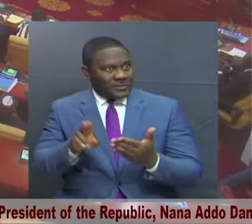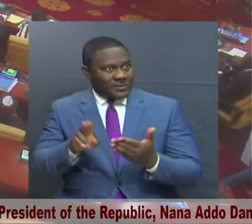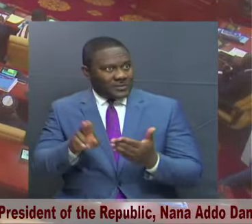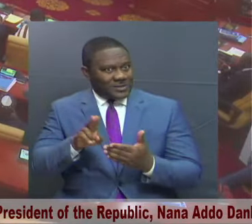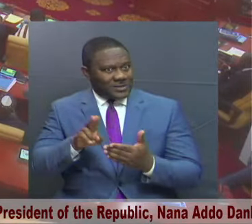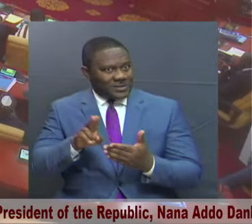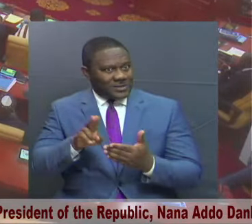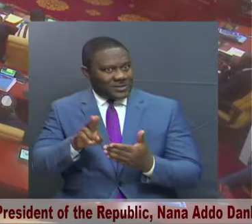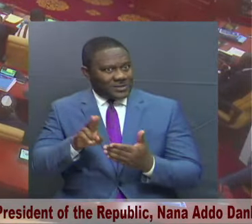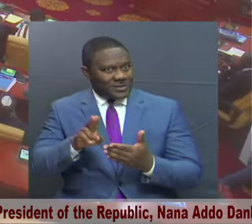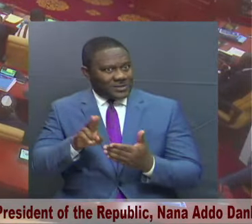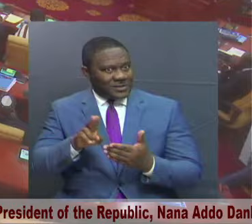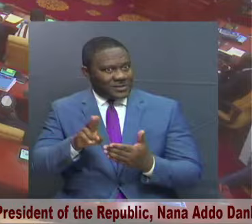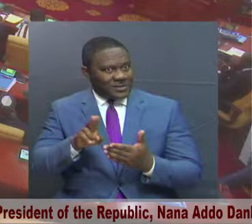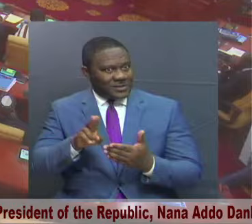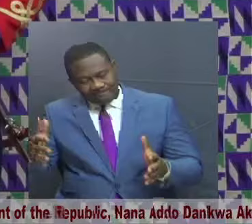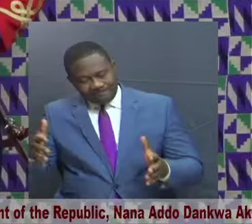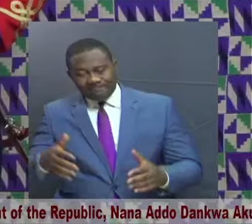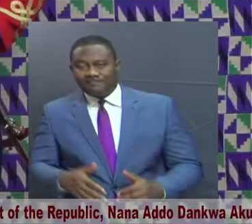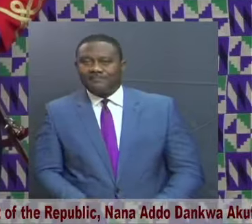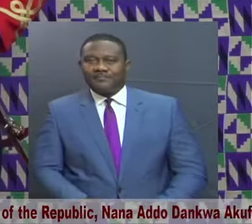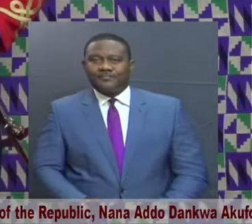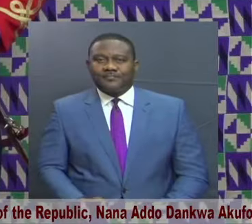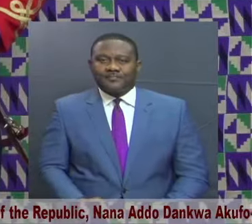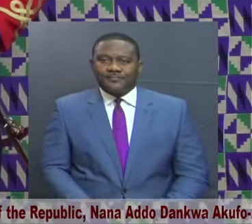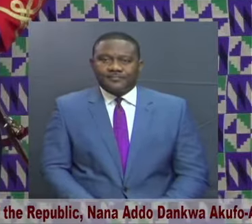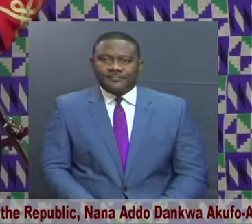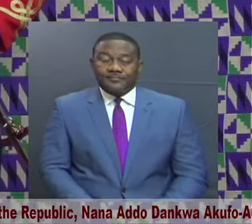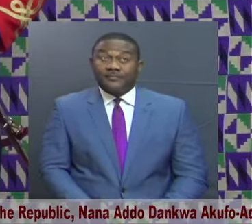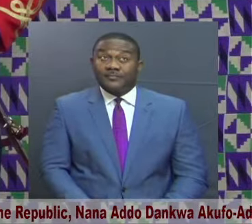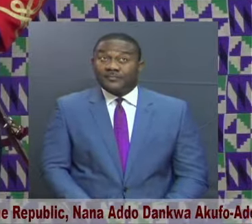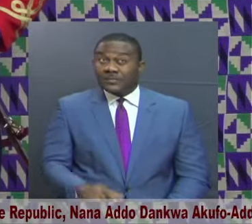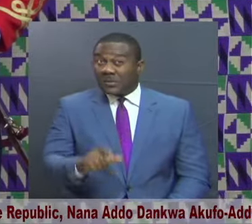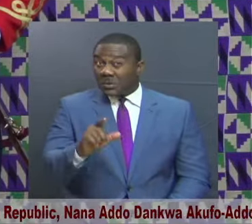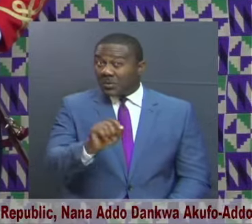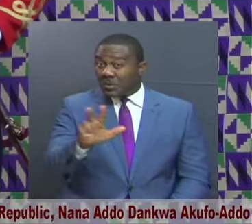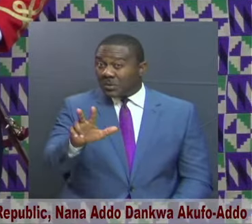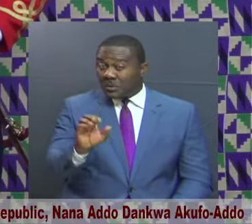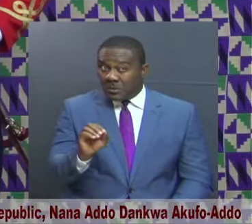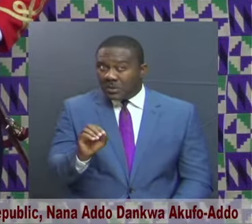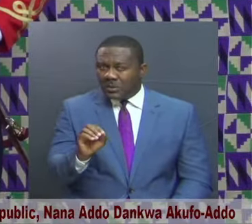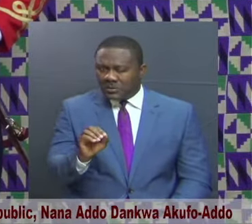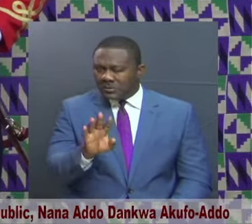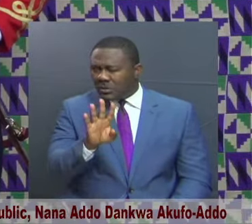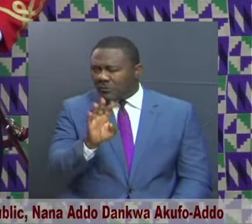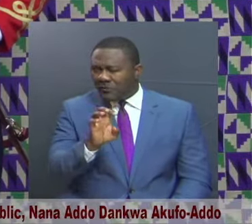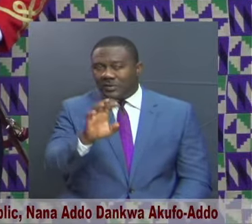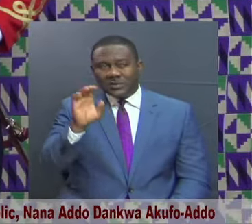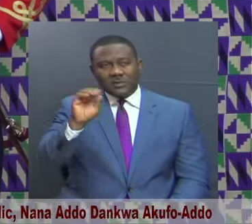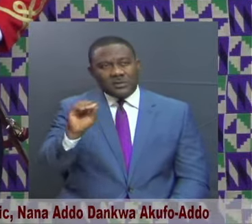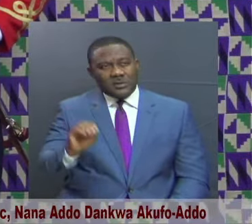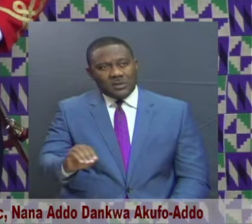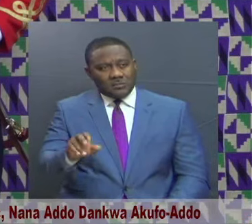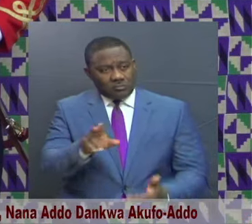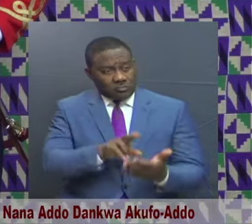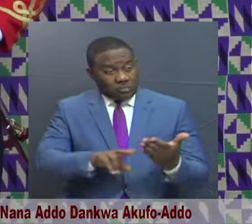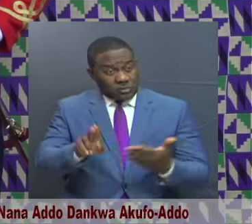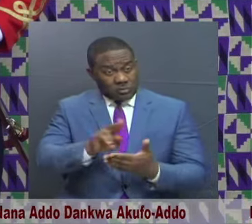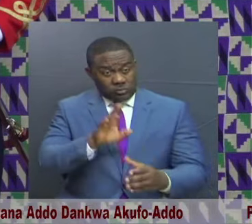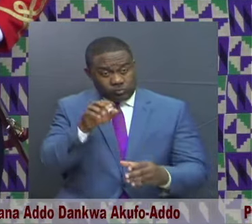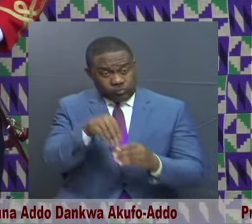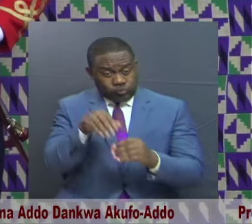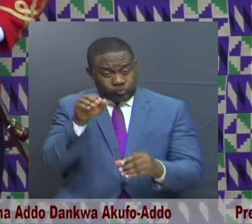pursuing interventions towards achieving by 2030 the 40% gross ter in